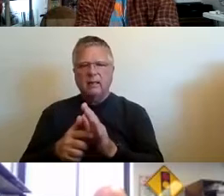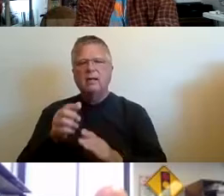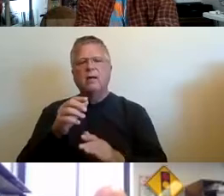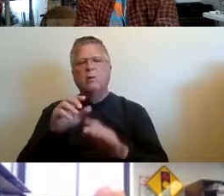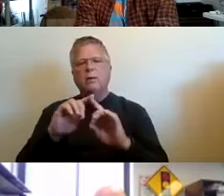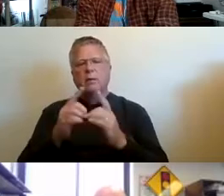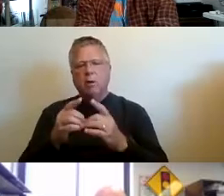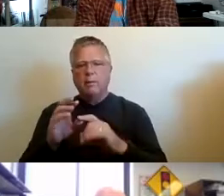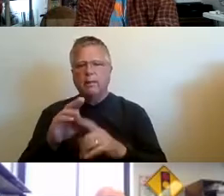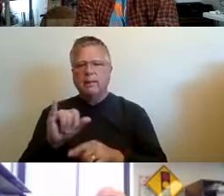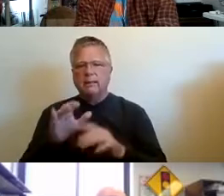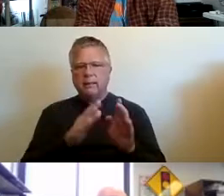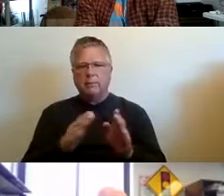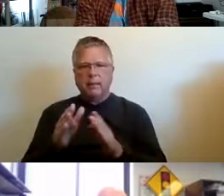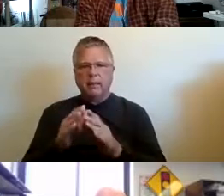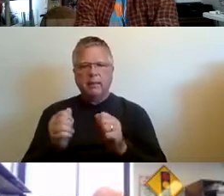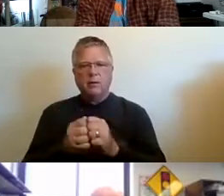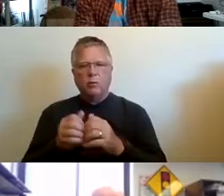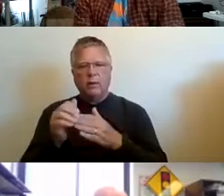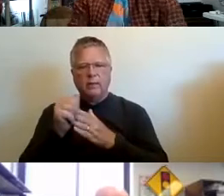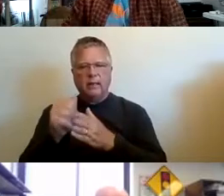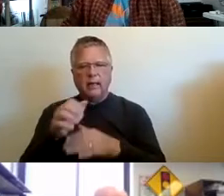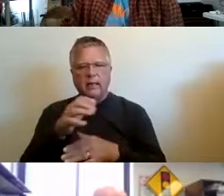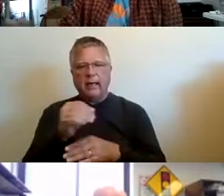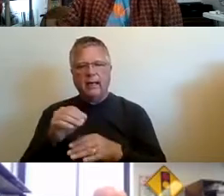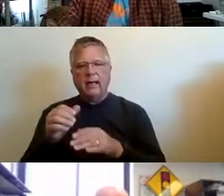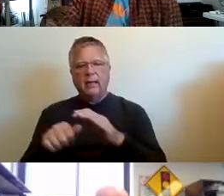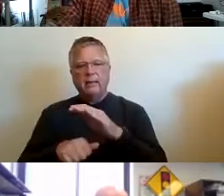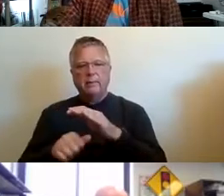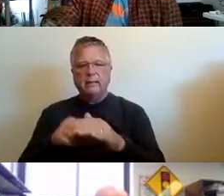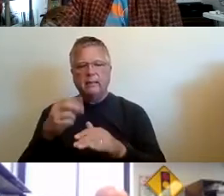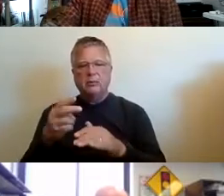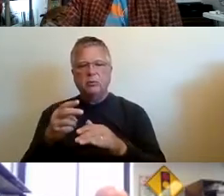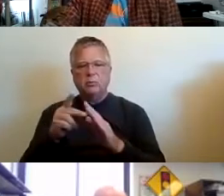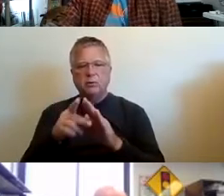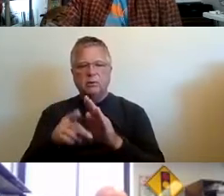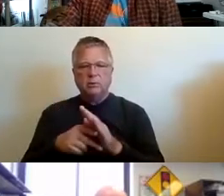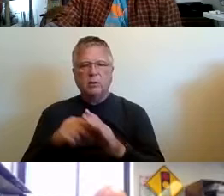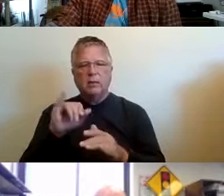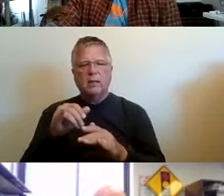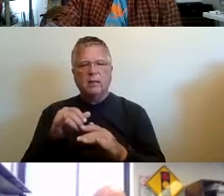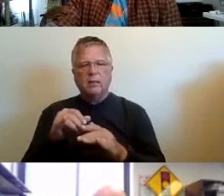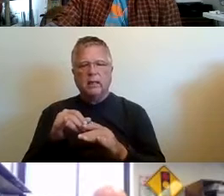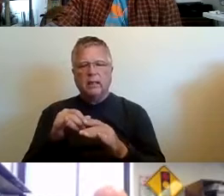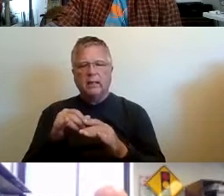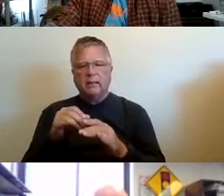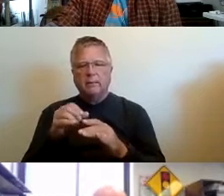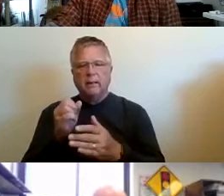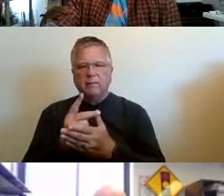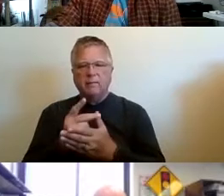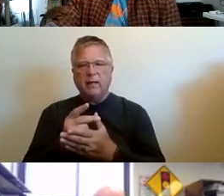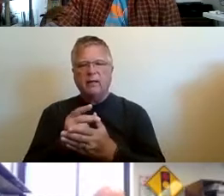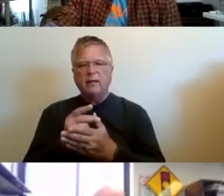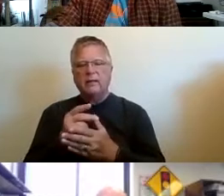City Planning through their engagement guide. And the basic 3 principles they initiated is like it would be a value-based, value-driven,